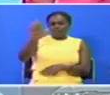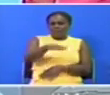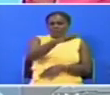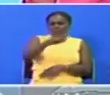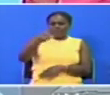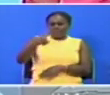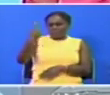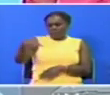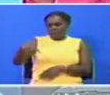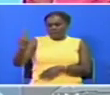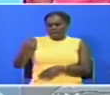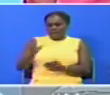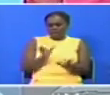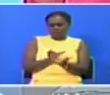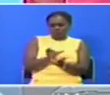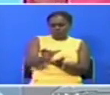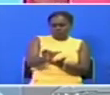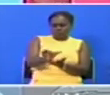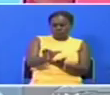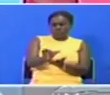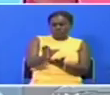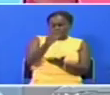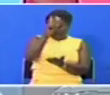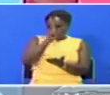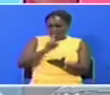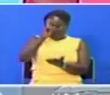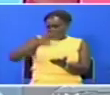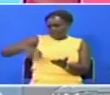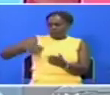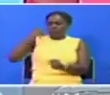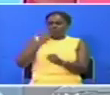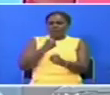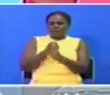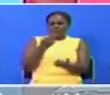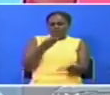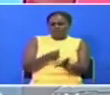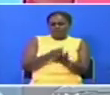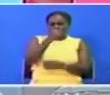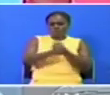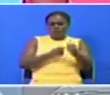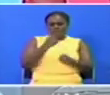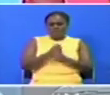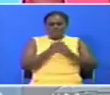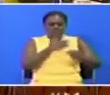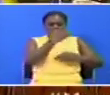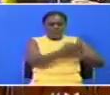the Division of Revenue Bill, which is critical for county operations in the coming financial year.